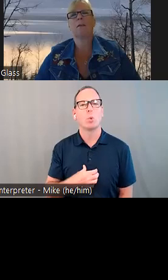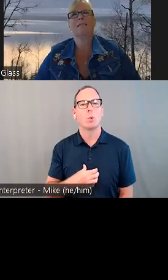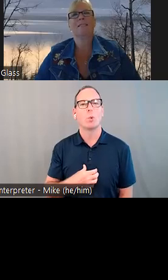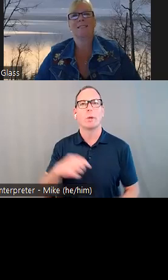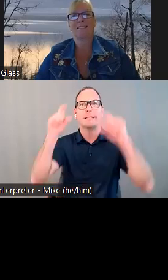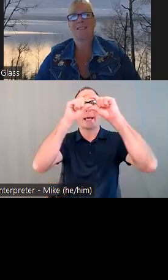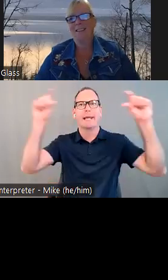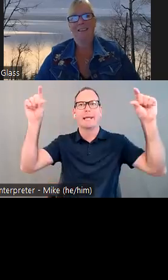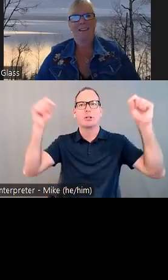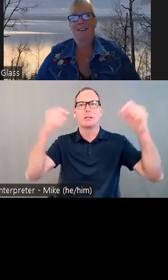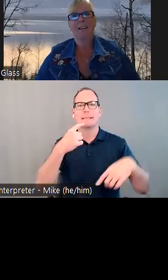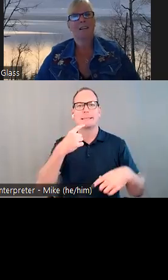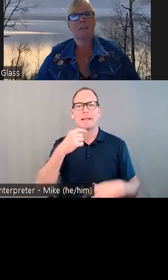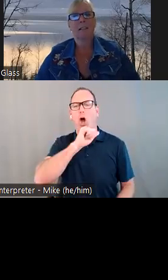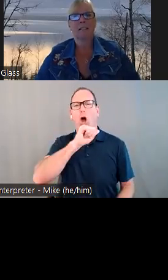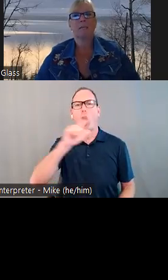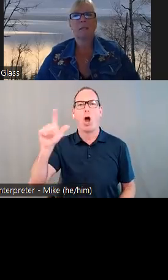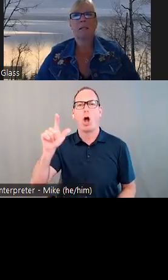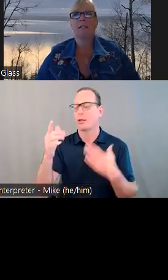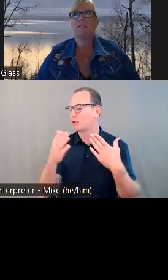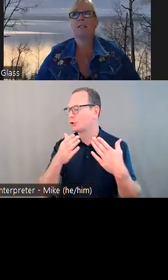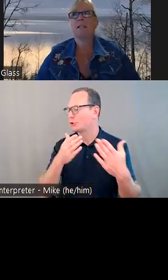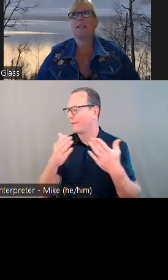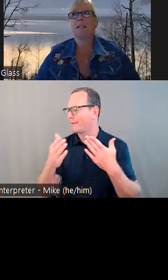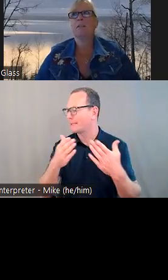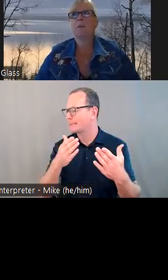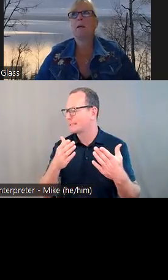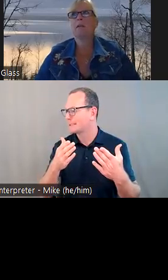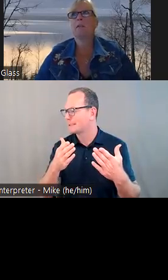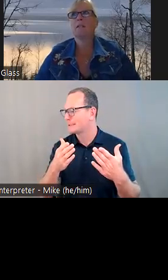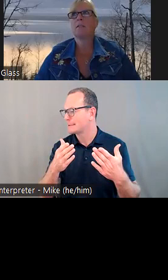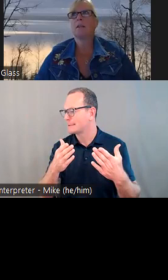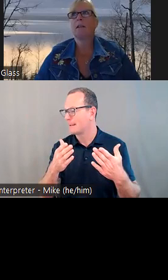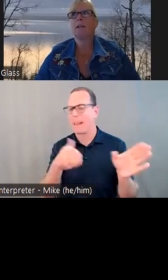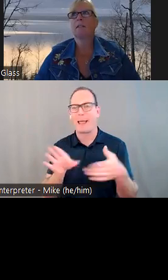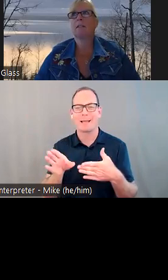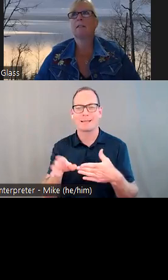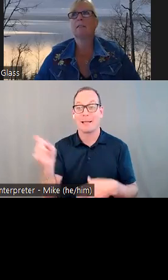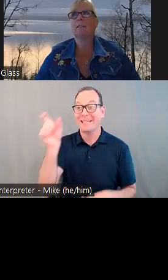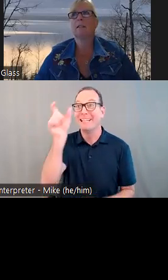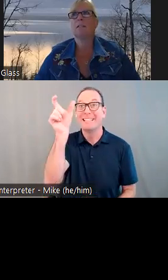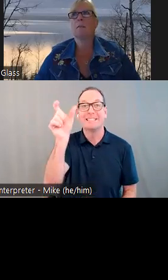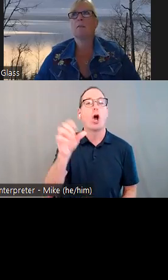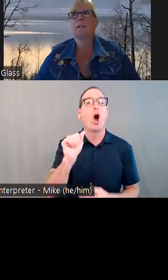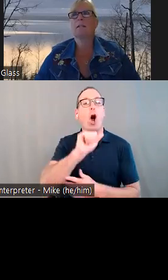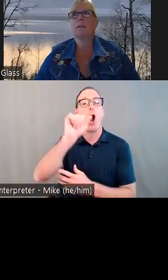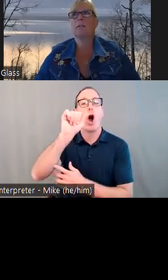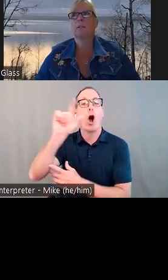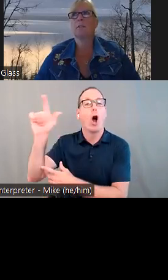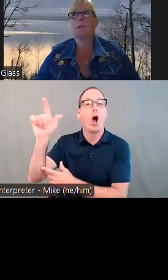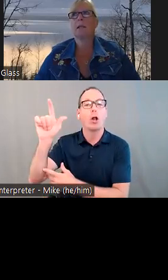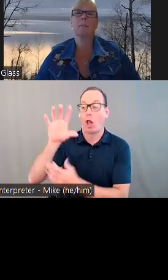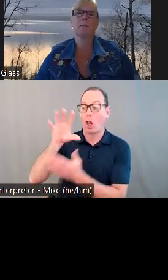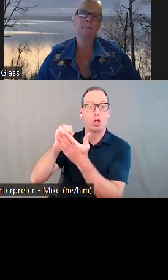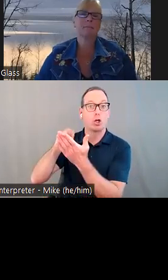know. I agree, Lisa. Lisa's just saying that it would be better if this header at the top right said all